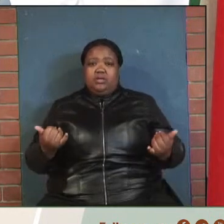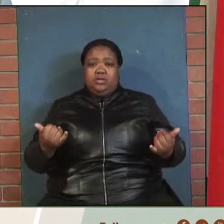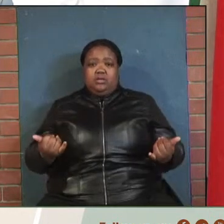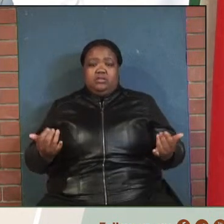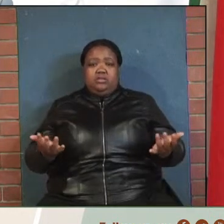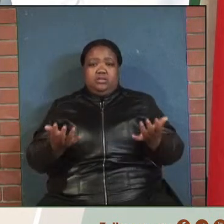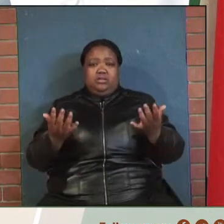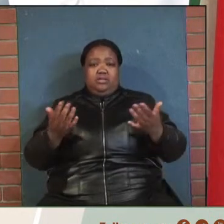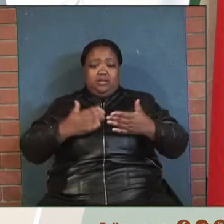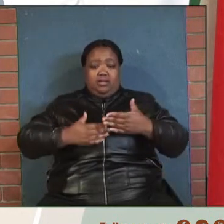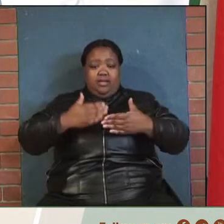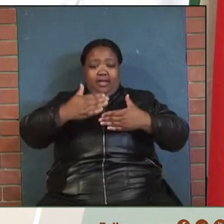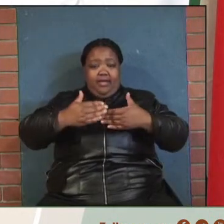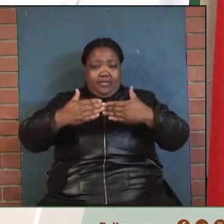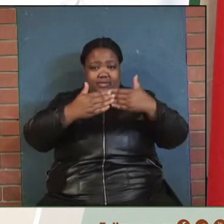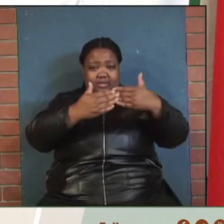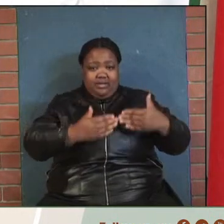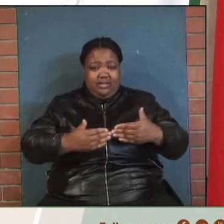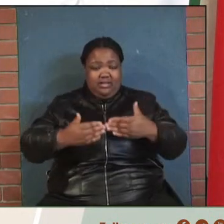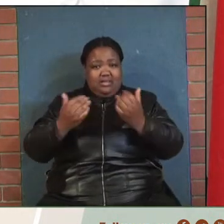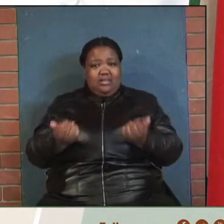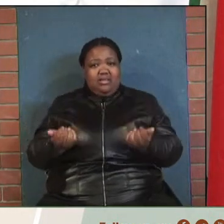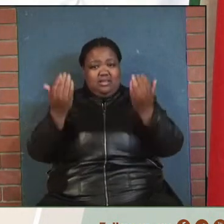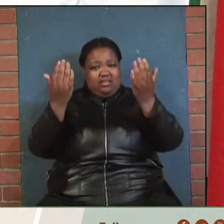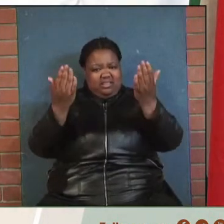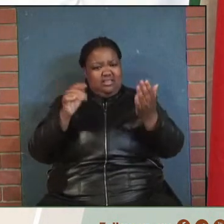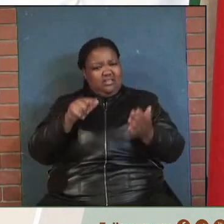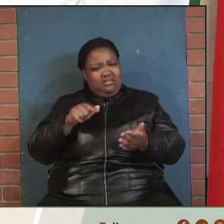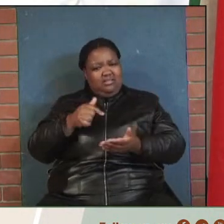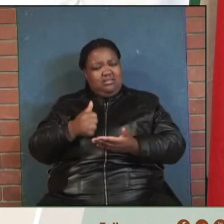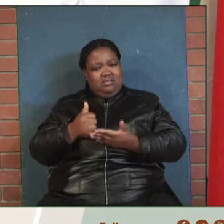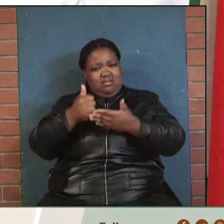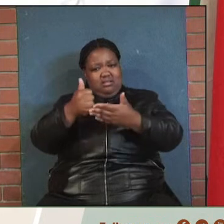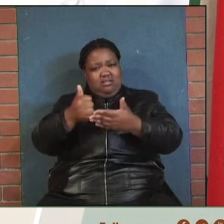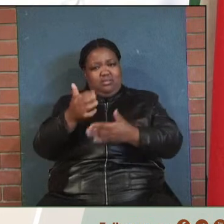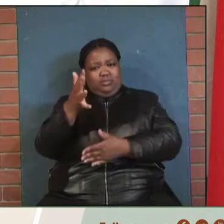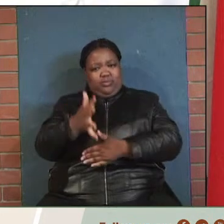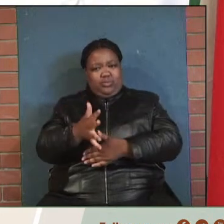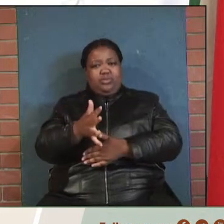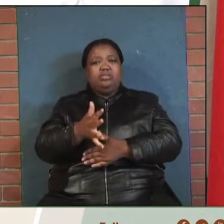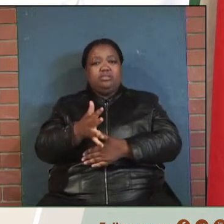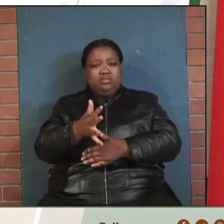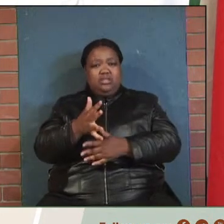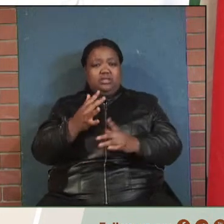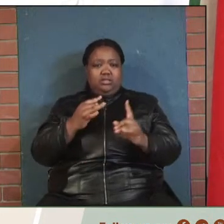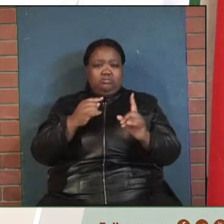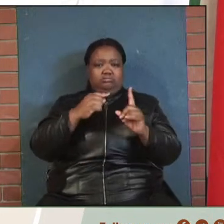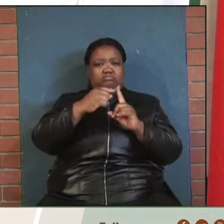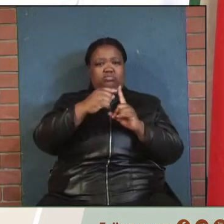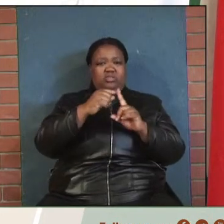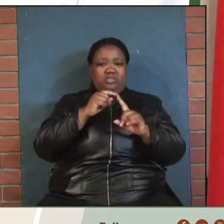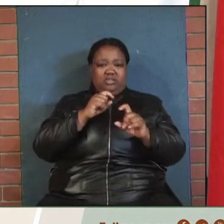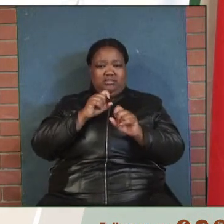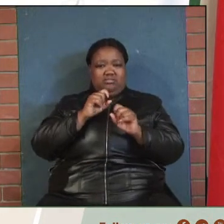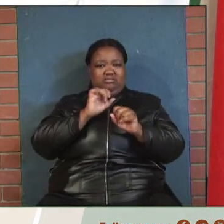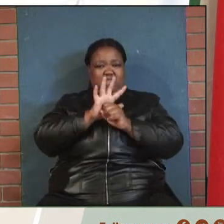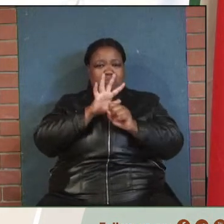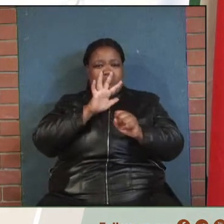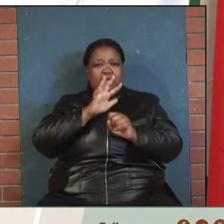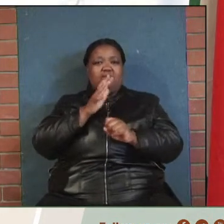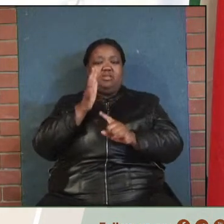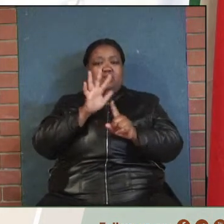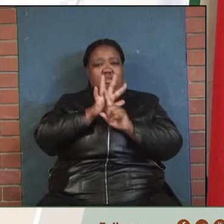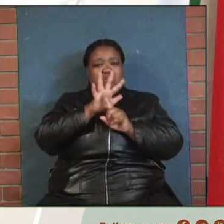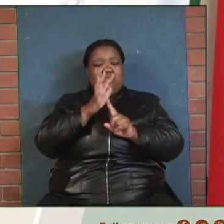a beneficiary and would have a direct positive impact on the pass rate